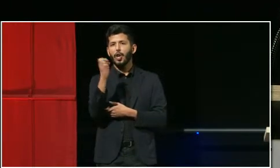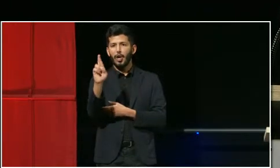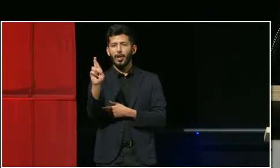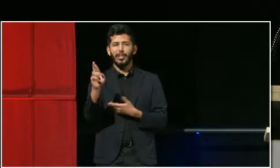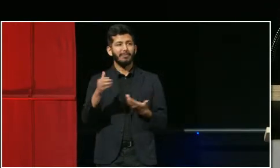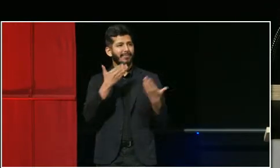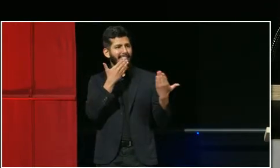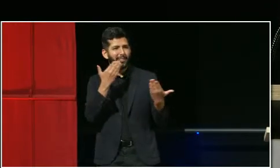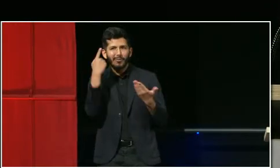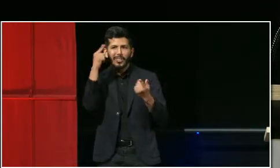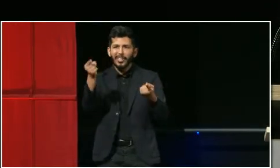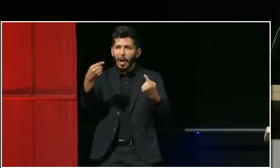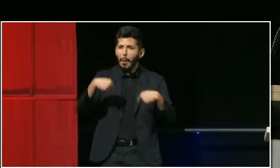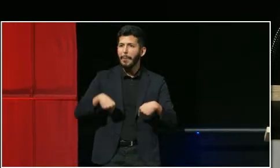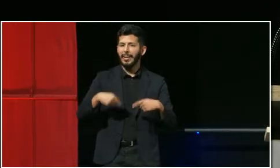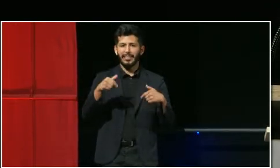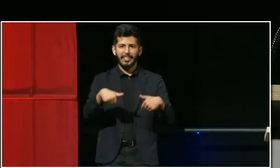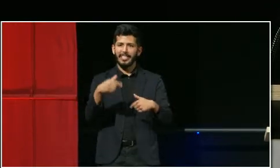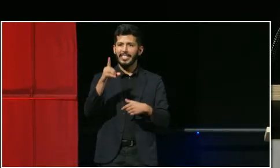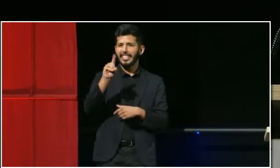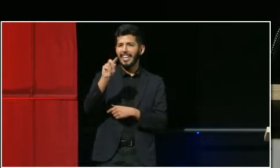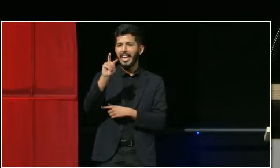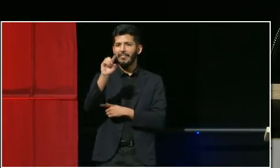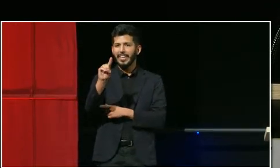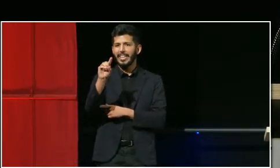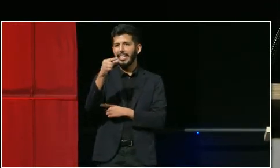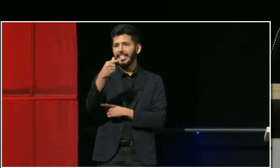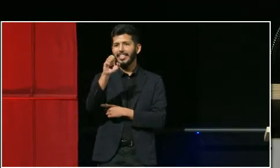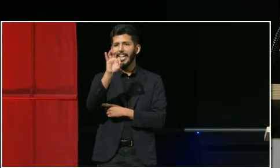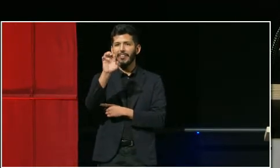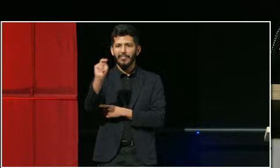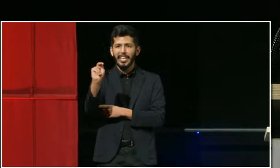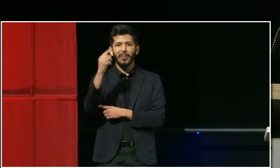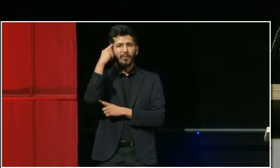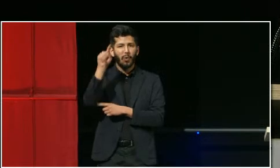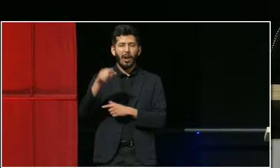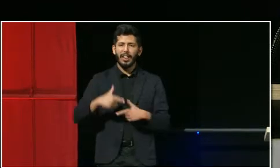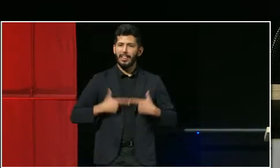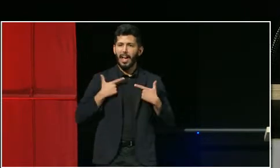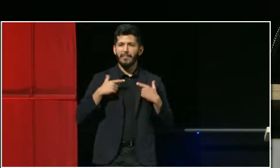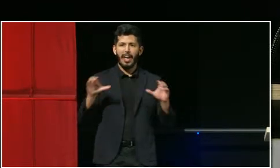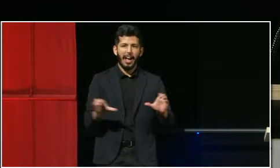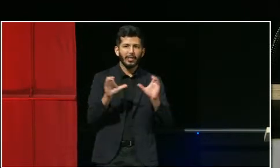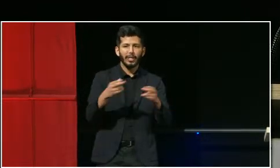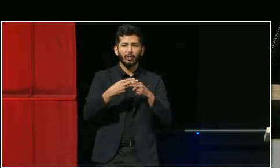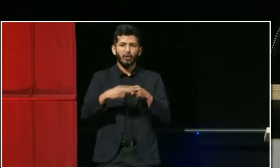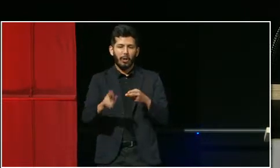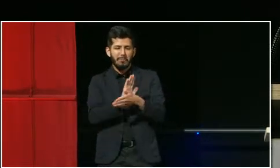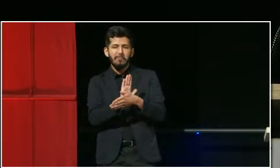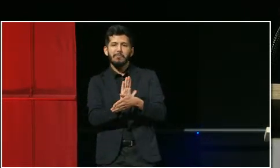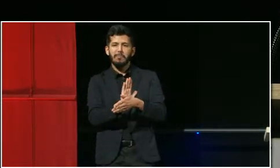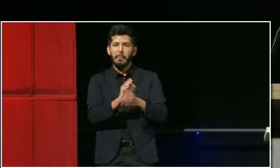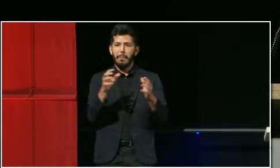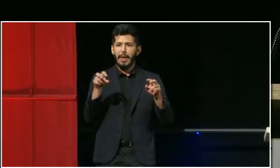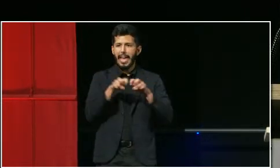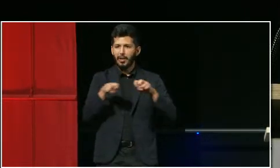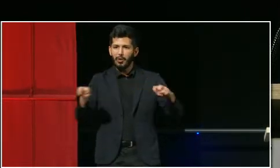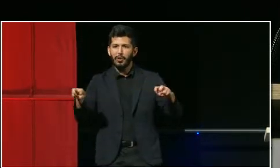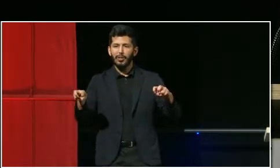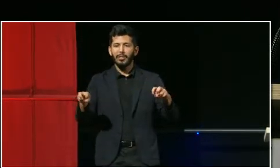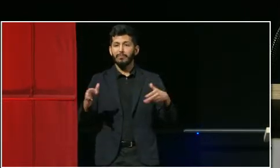thank you for joining us in our David Geffen Theater for the Live Action Shorts nominee panel, presented as a part of our Oscars Week